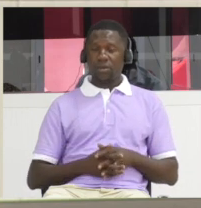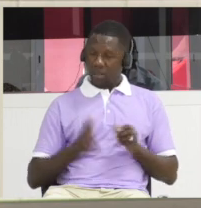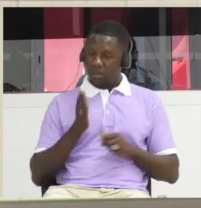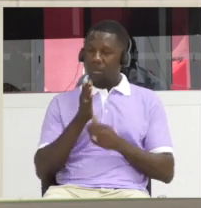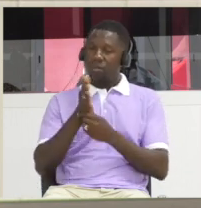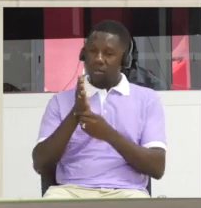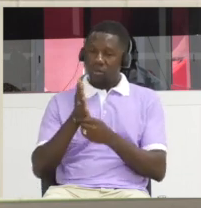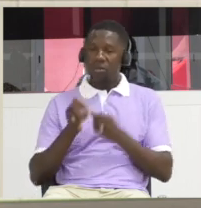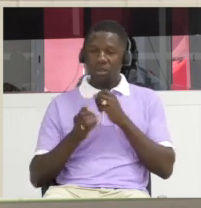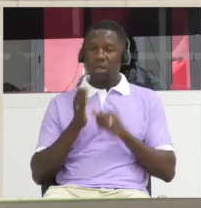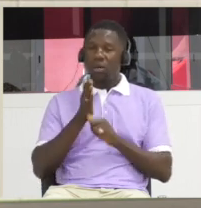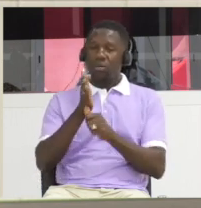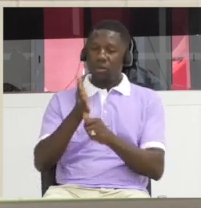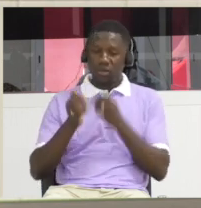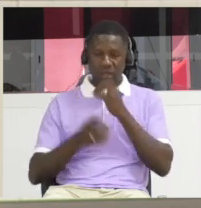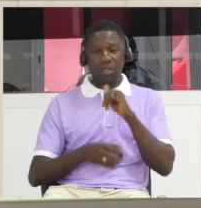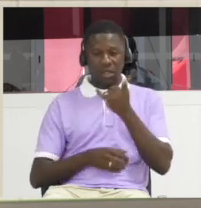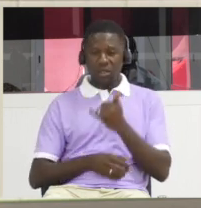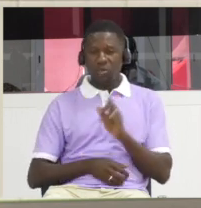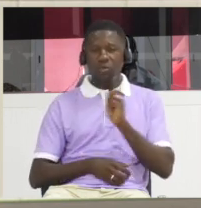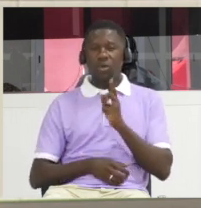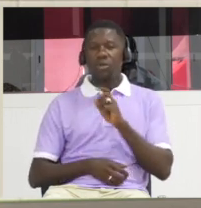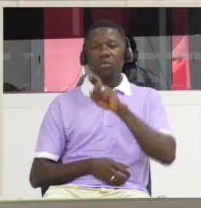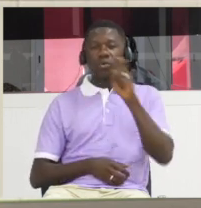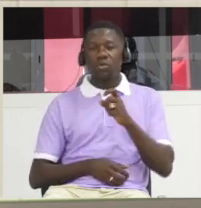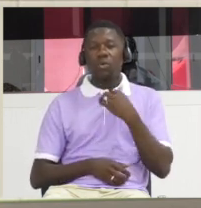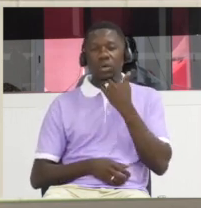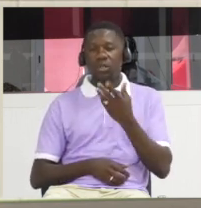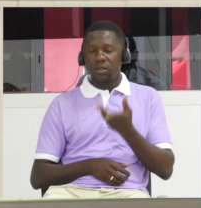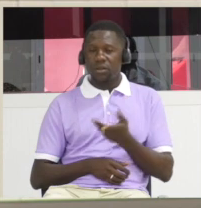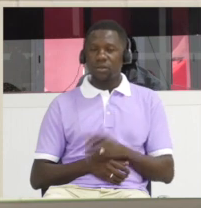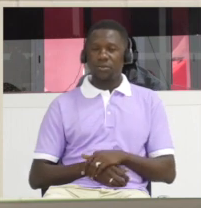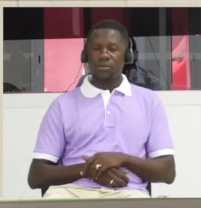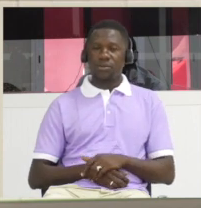yes. What's the request? Said